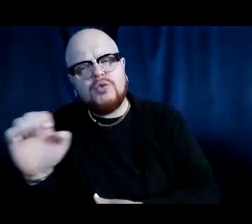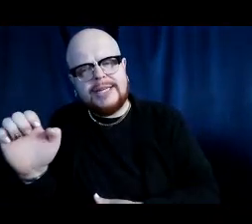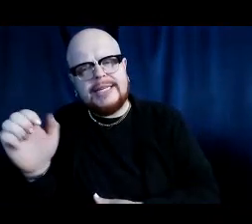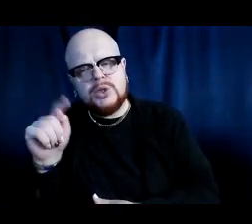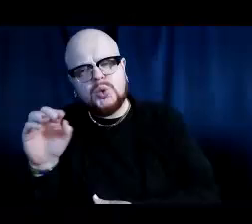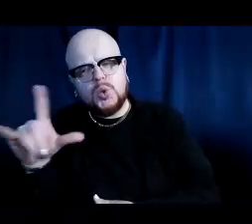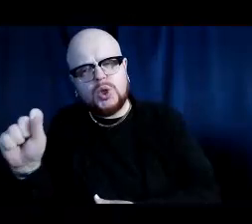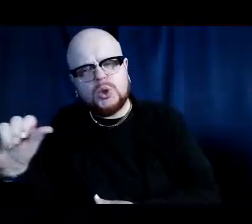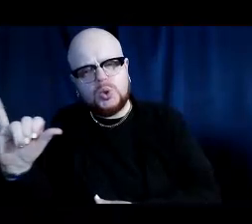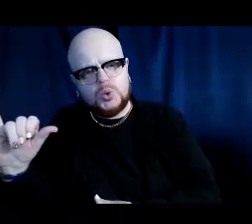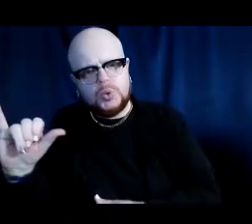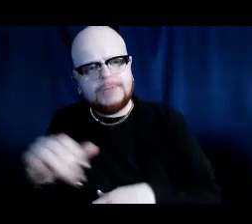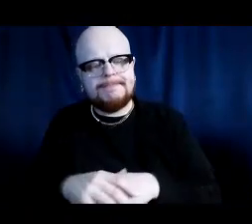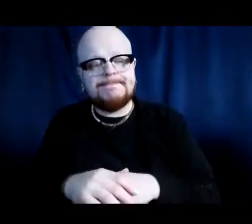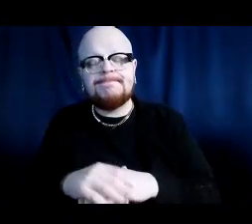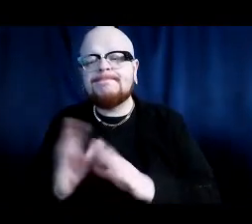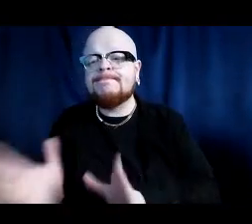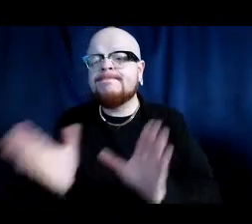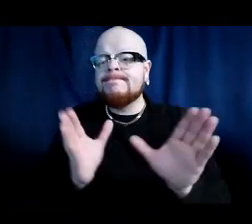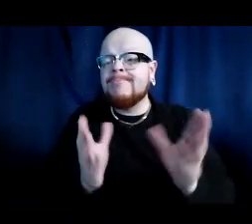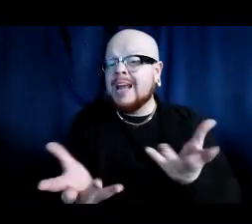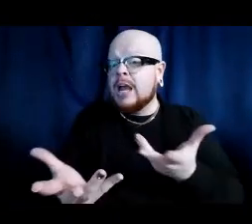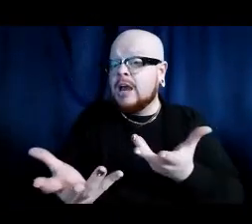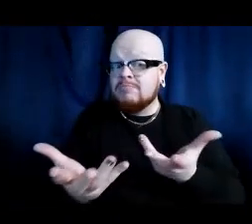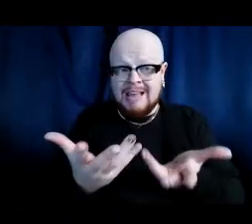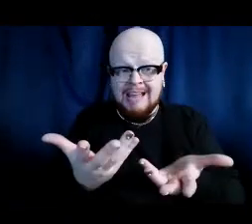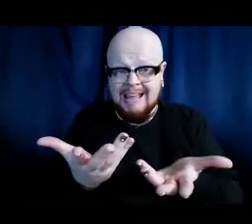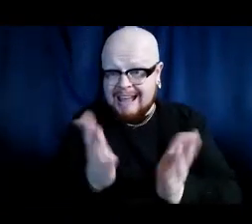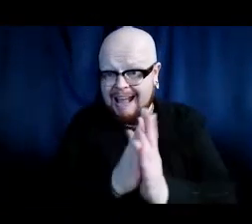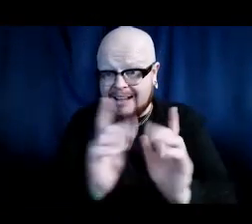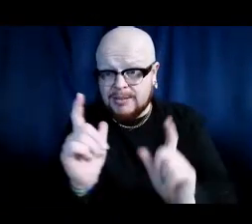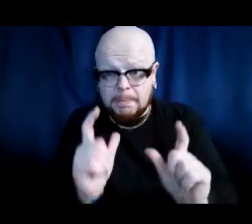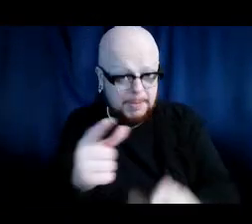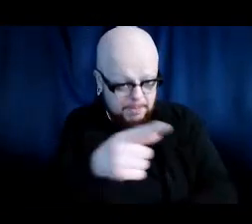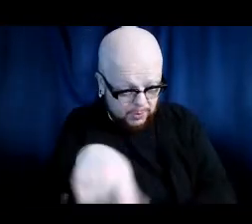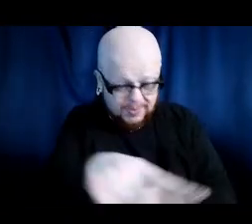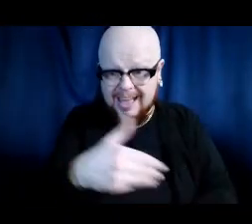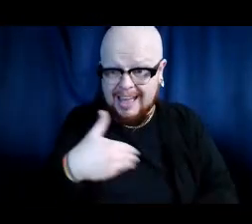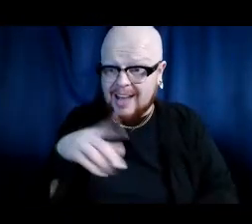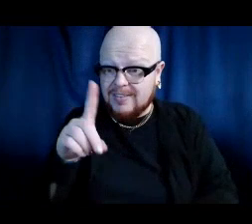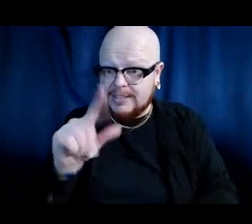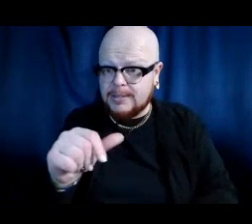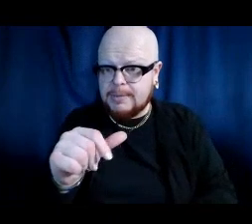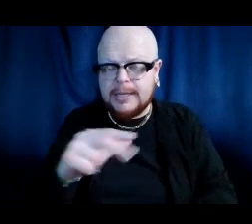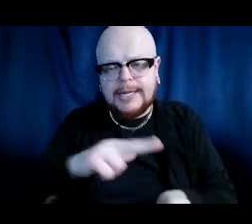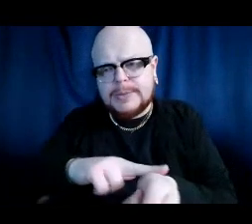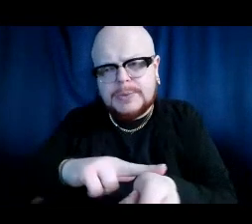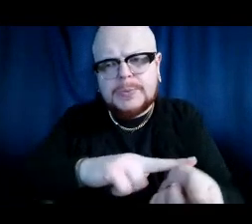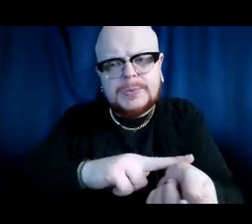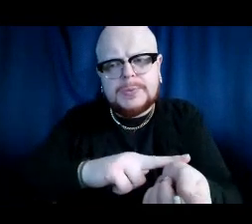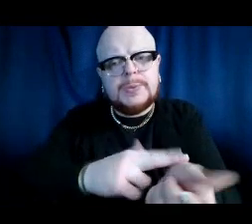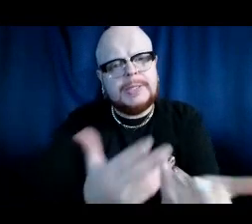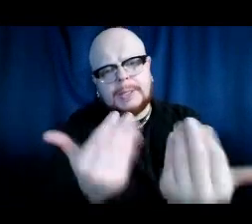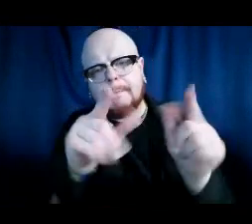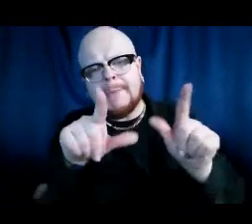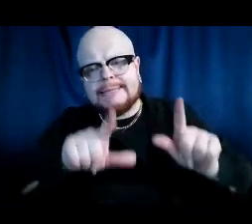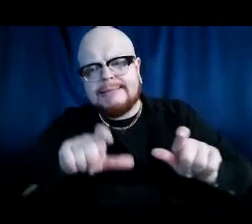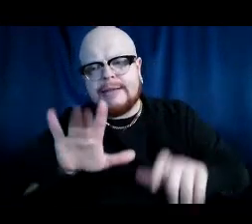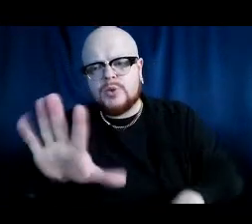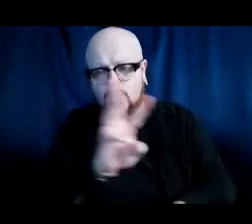other knowledgeable and diverse individuals in your user acceptance testing group. And once your website is live, ensure it